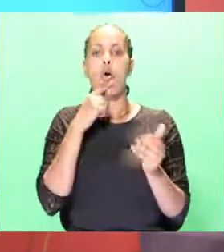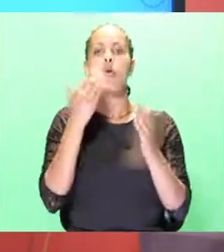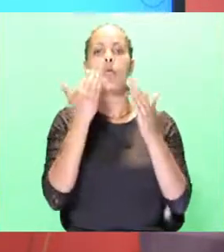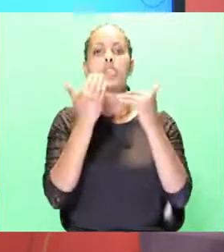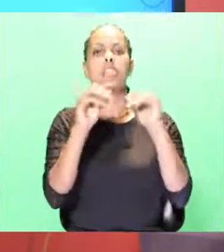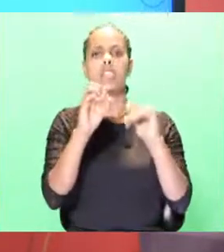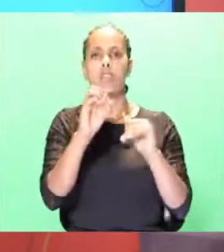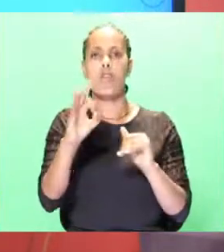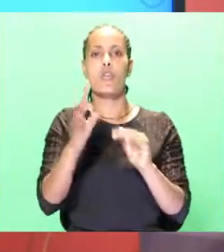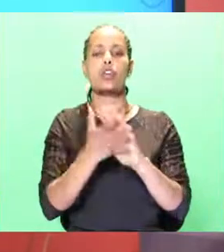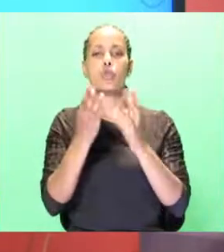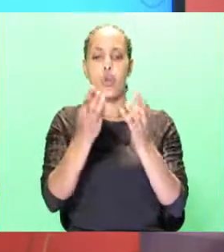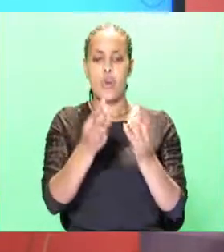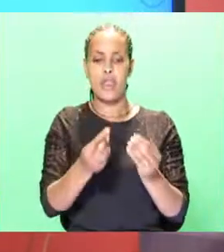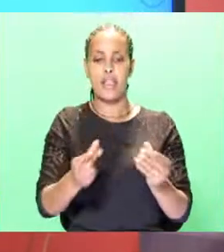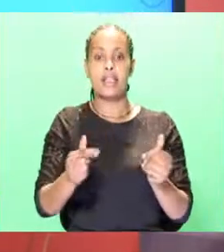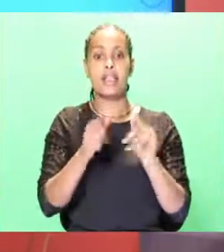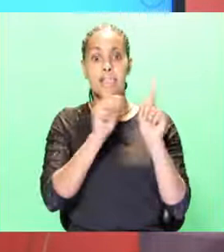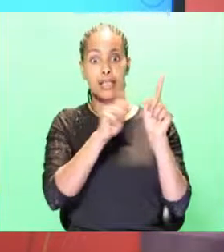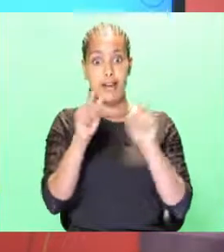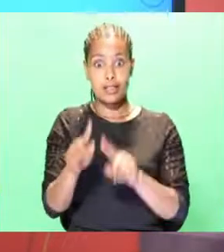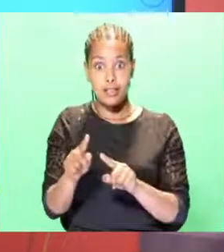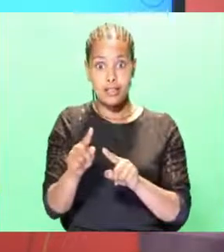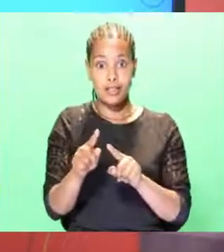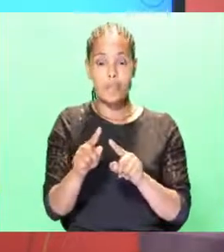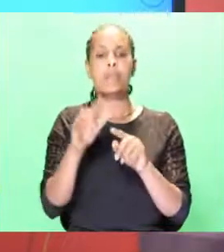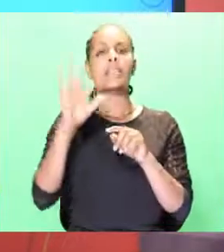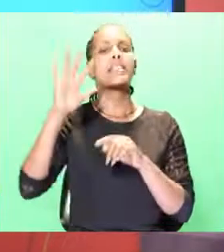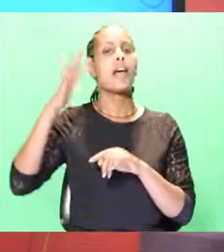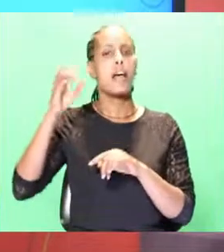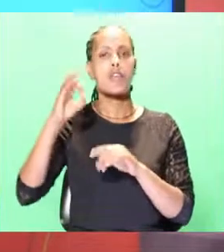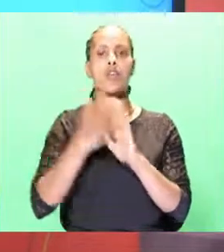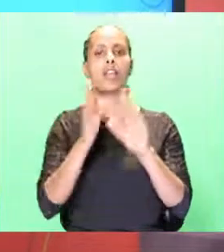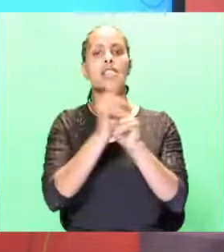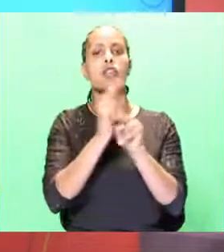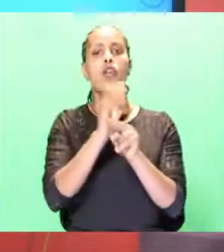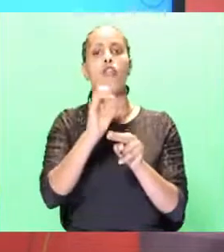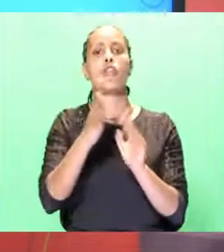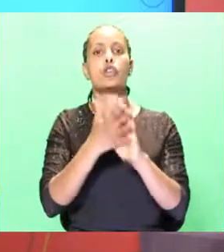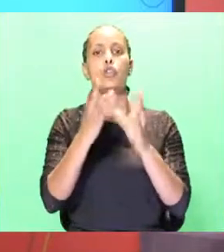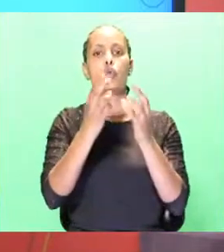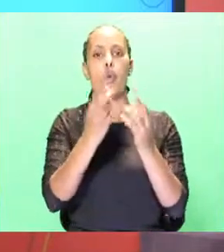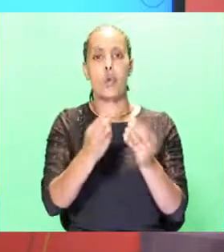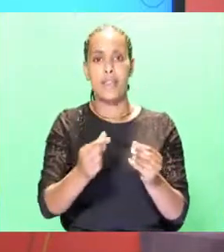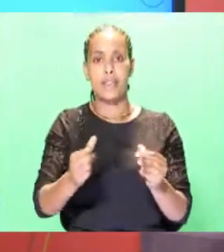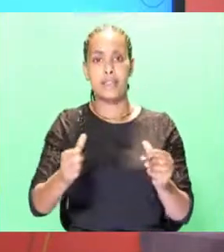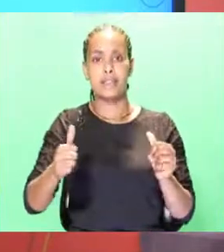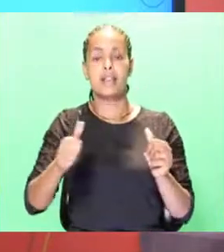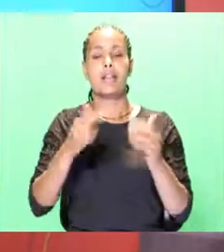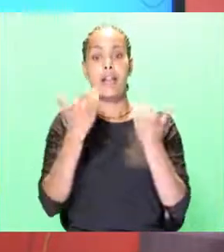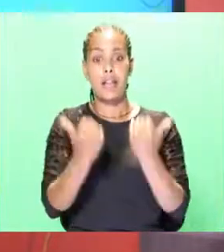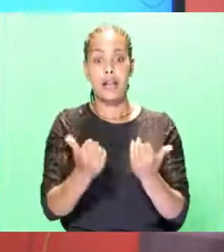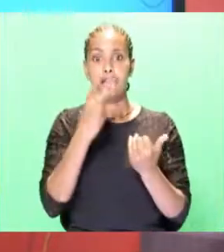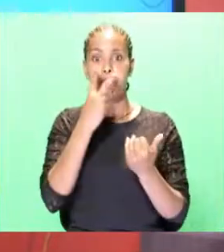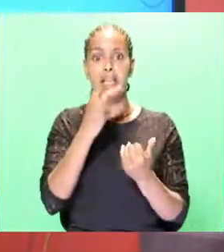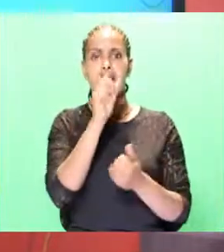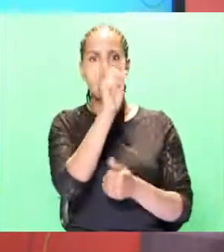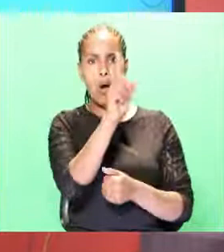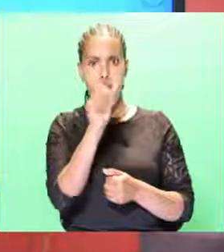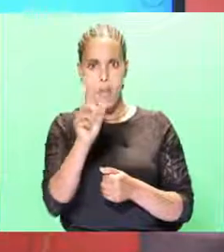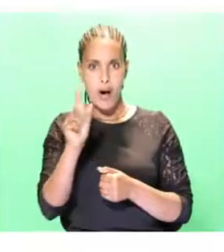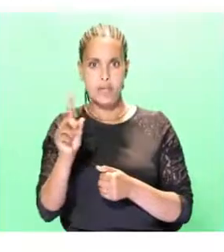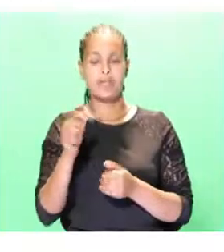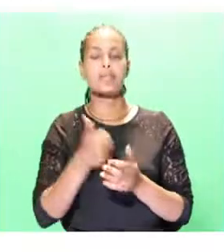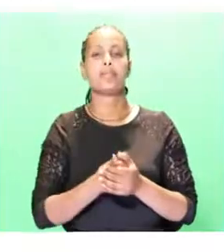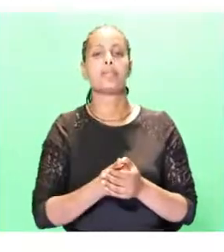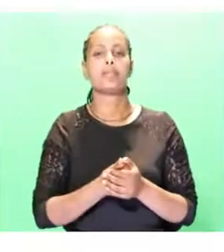concentration of solutes, regardless of the kind or nature of solutes. Let us see each one by